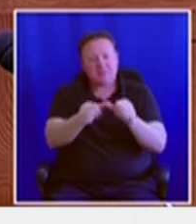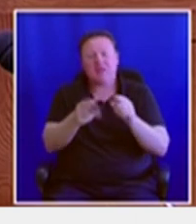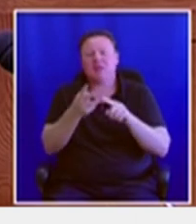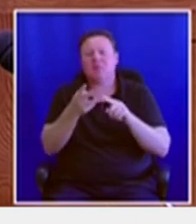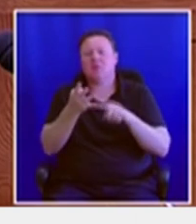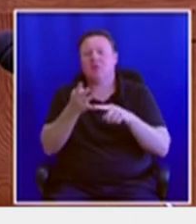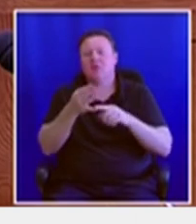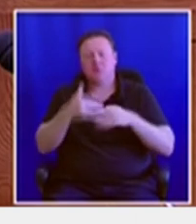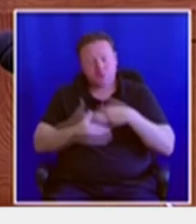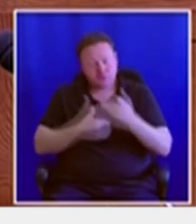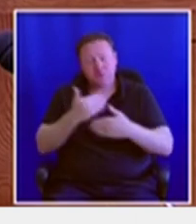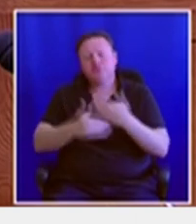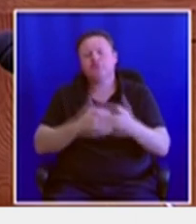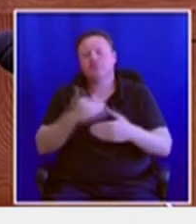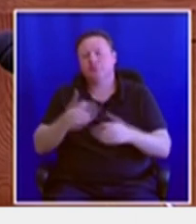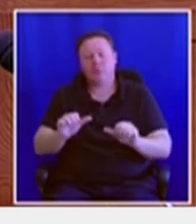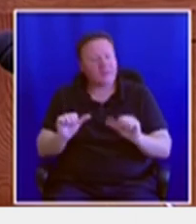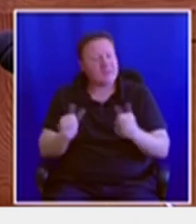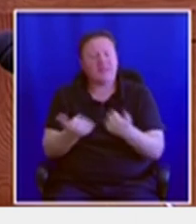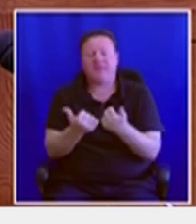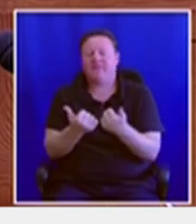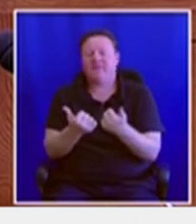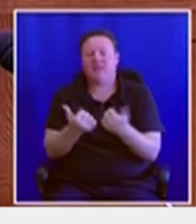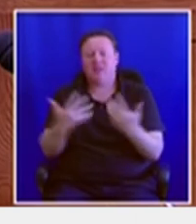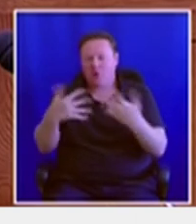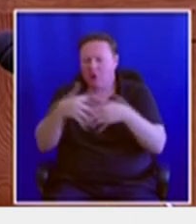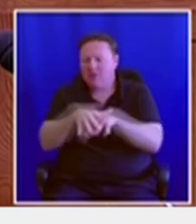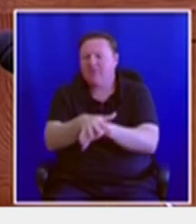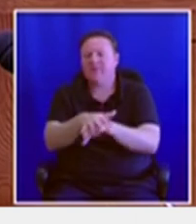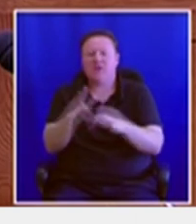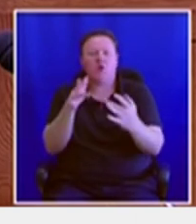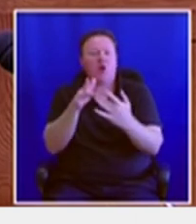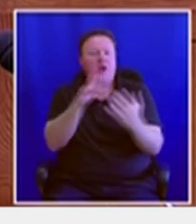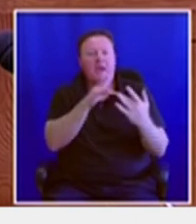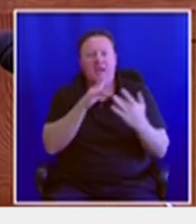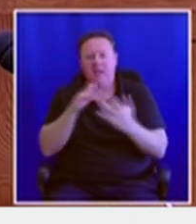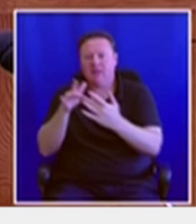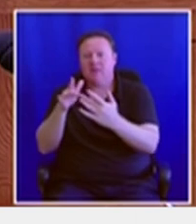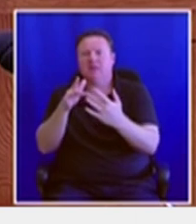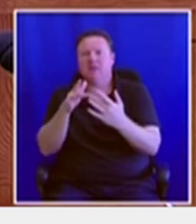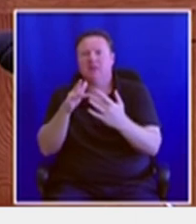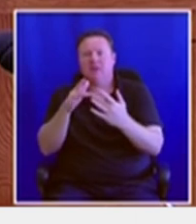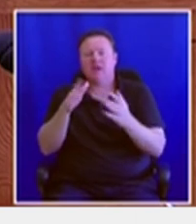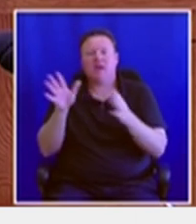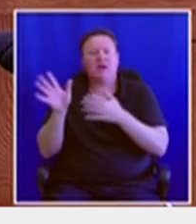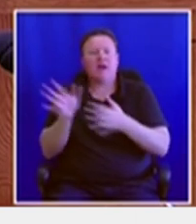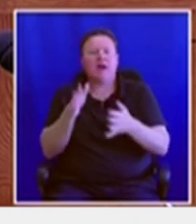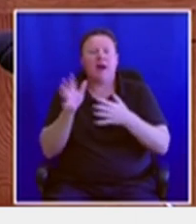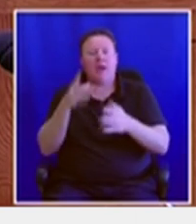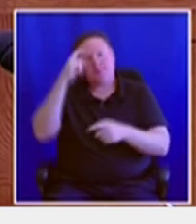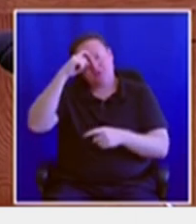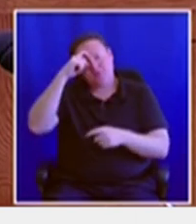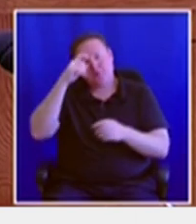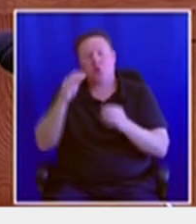prosperous, cohesive, connected, and climate smart communities.